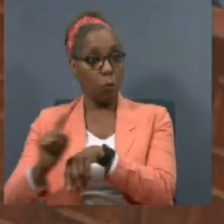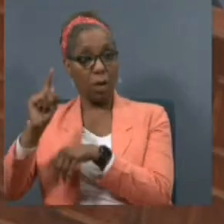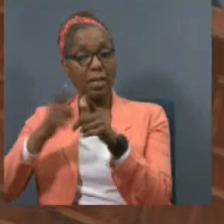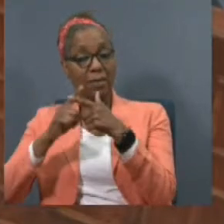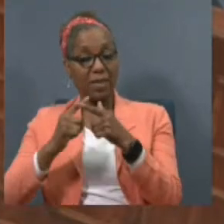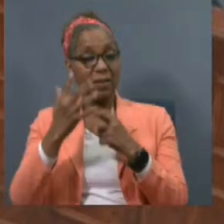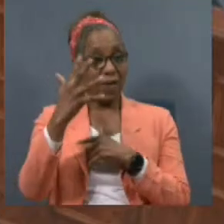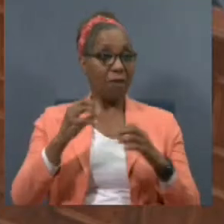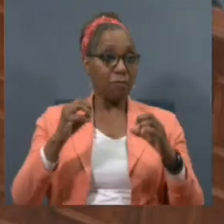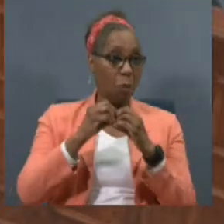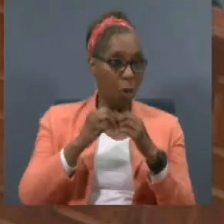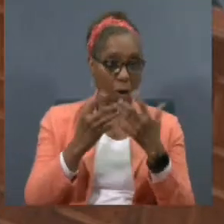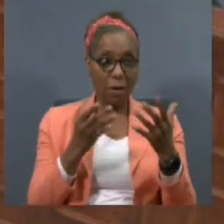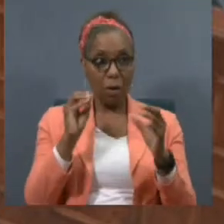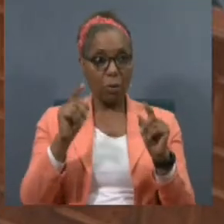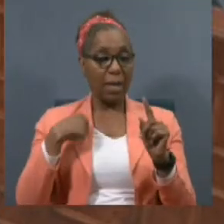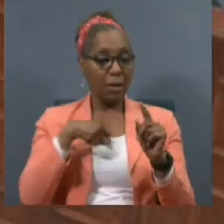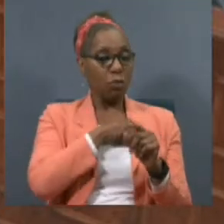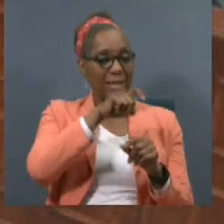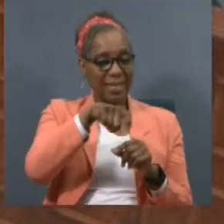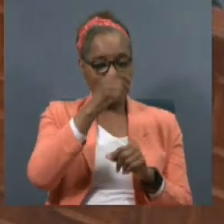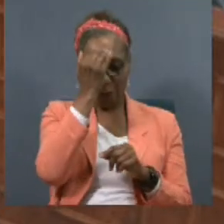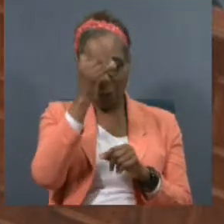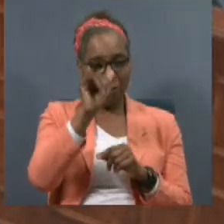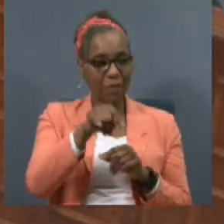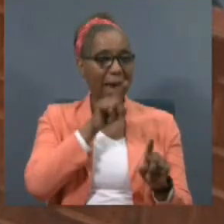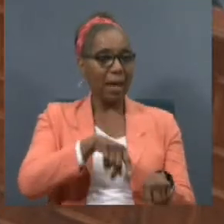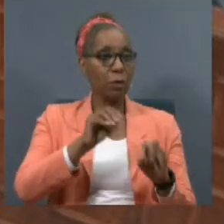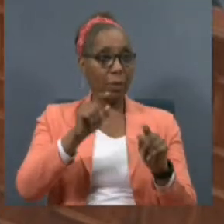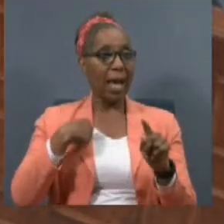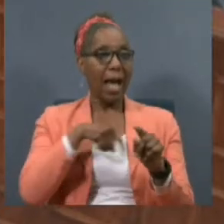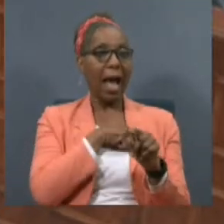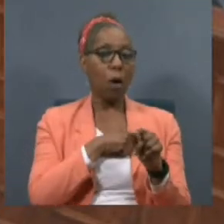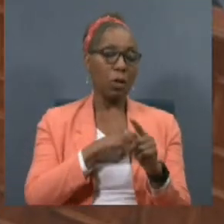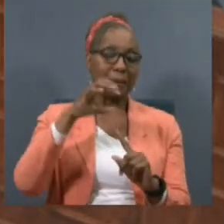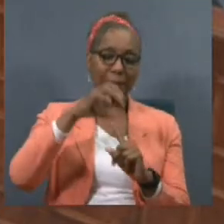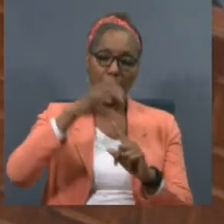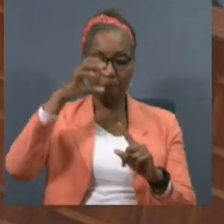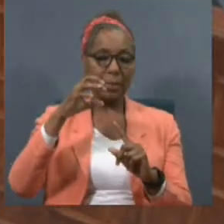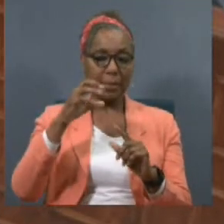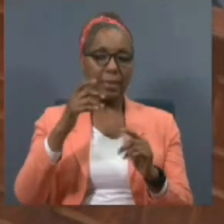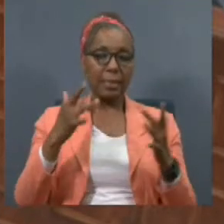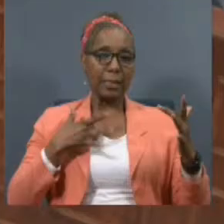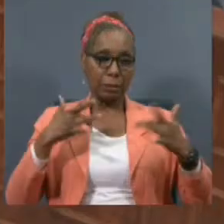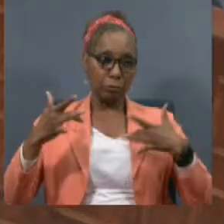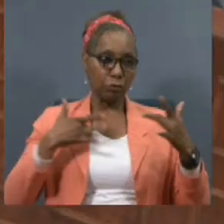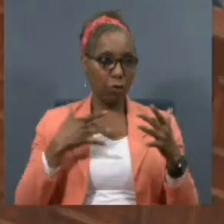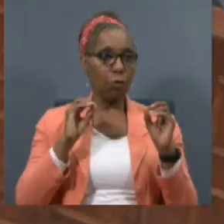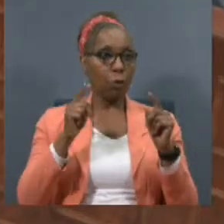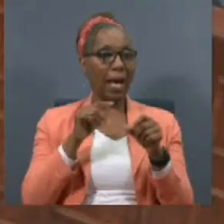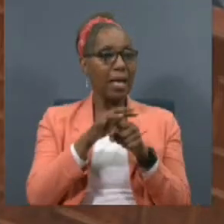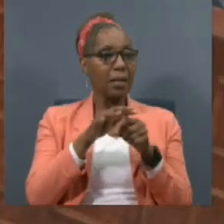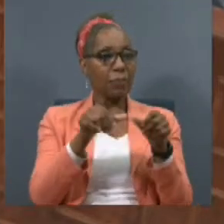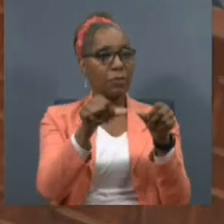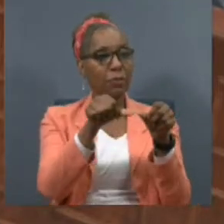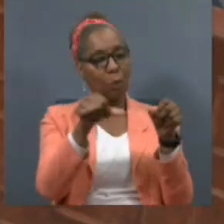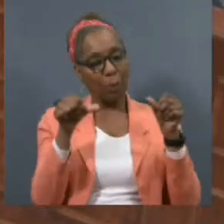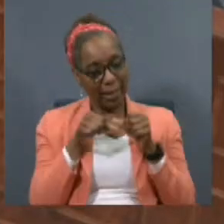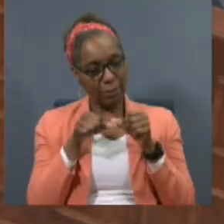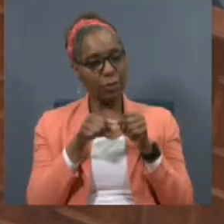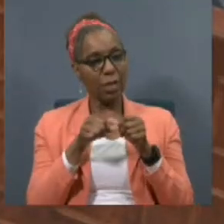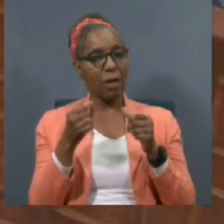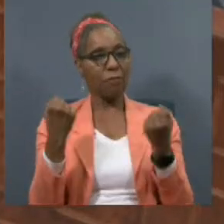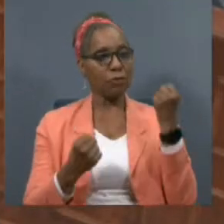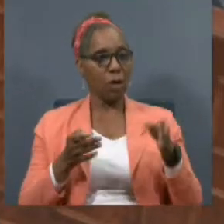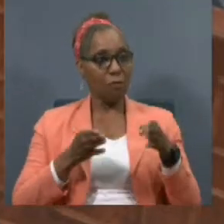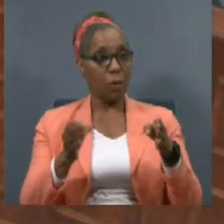in at 1 o'clock? We need to know that answer. Of course, our biggest concern, of course, here is the location of the driveway. If we can